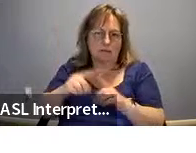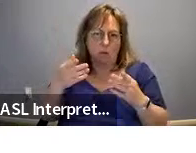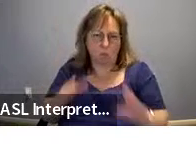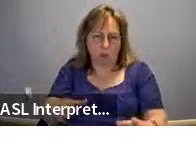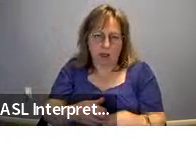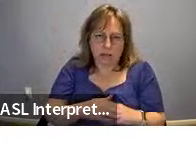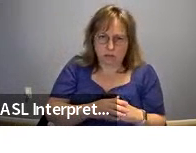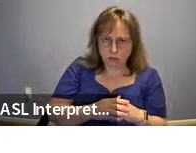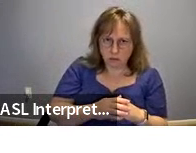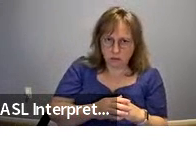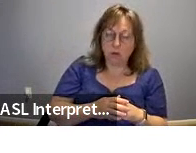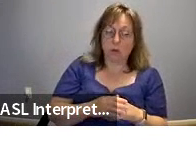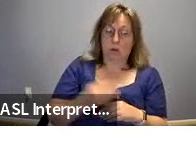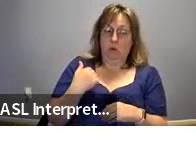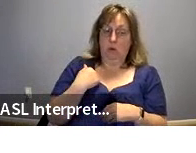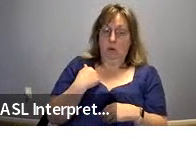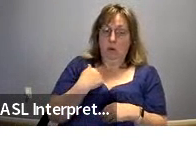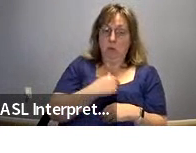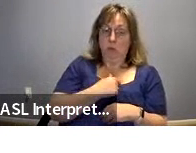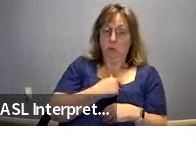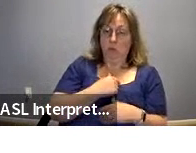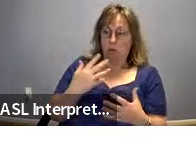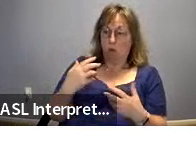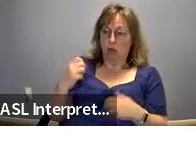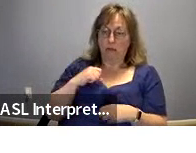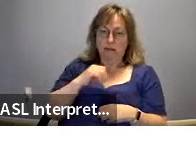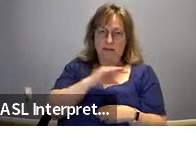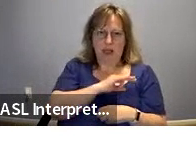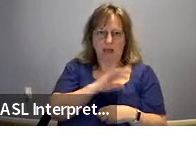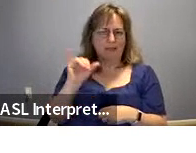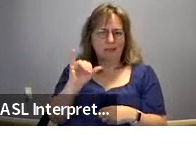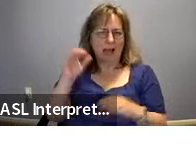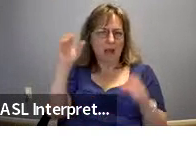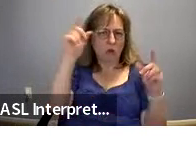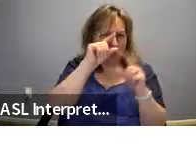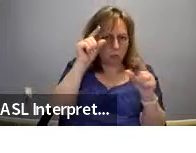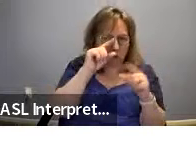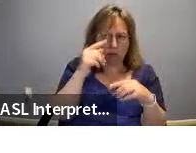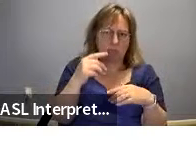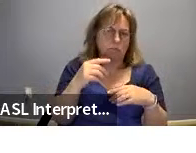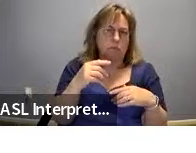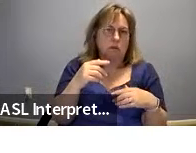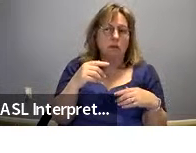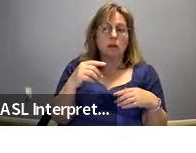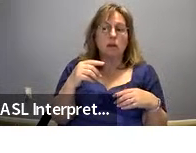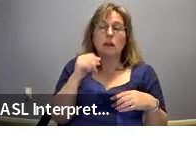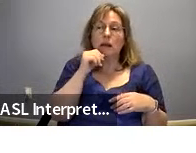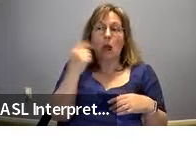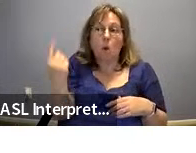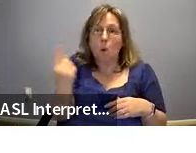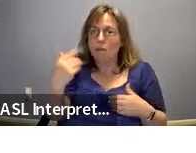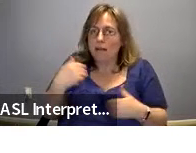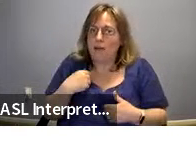for our critical systems, like our Google suites, to not only put in a password,